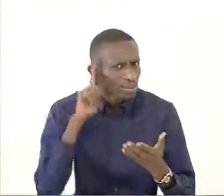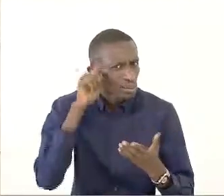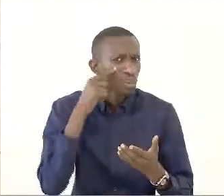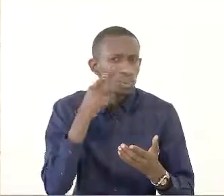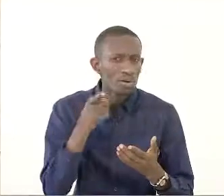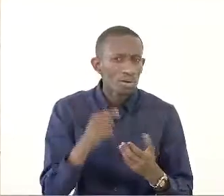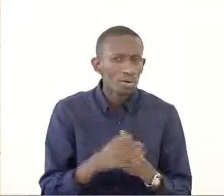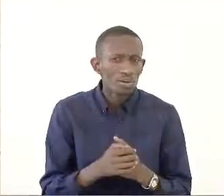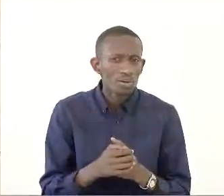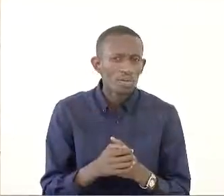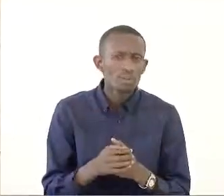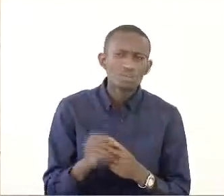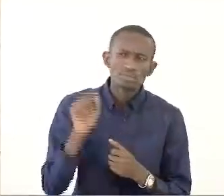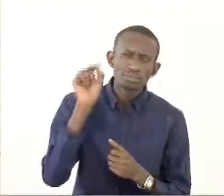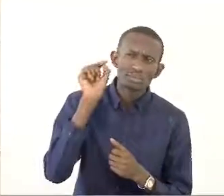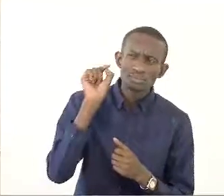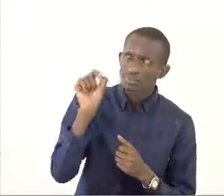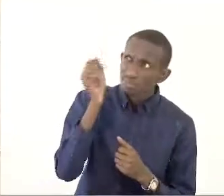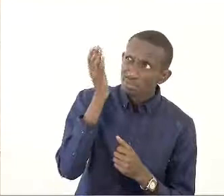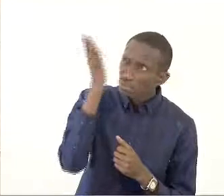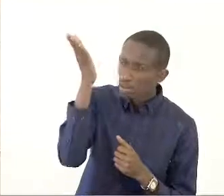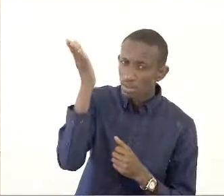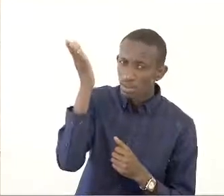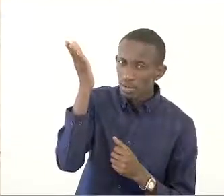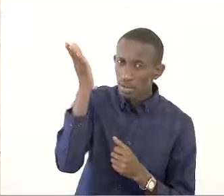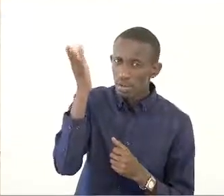it. It's here and there.